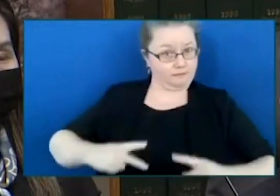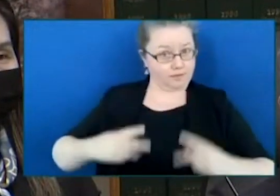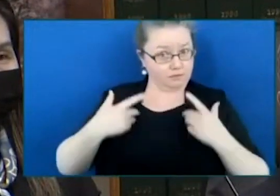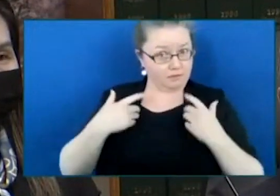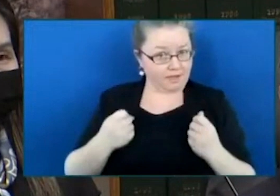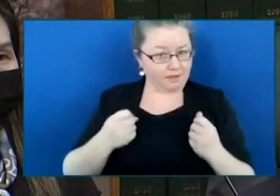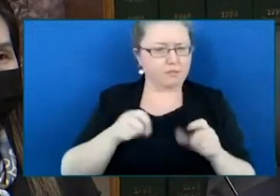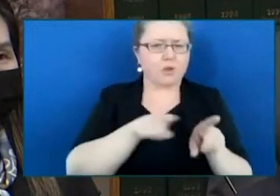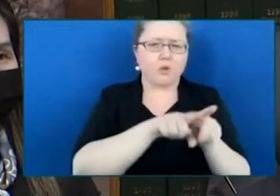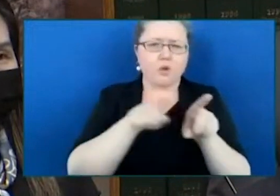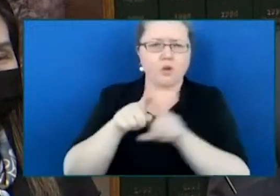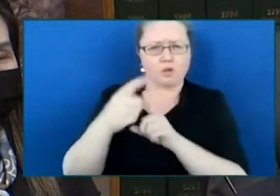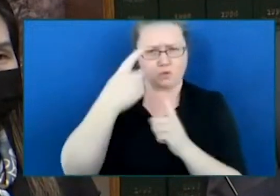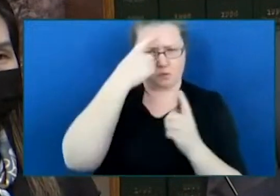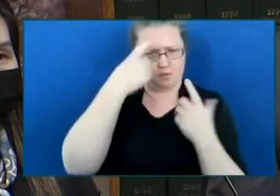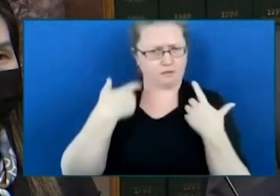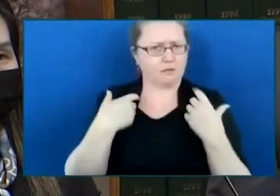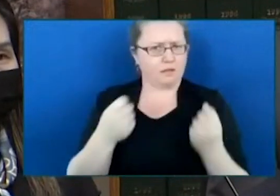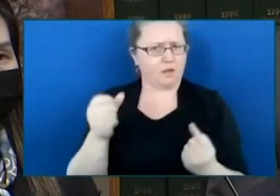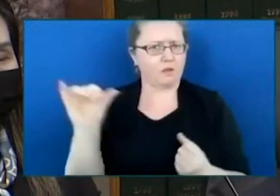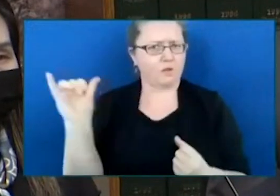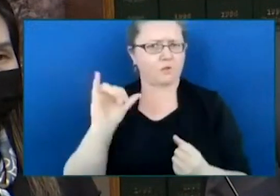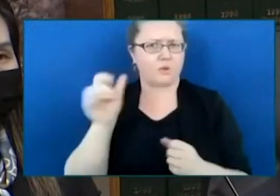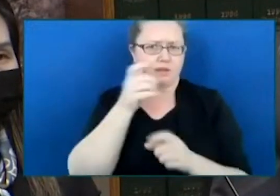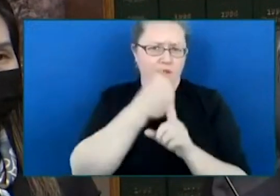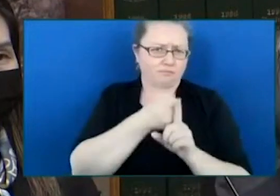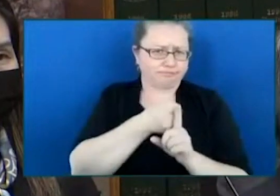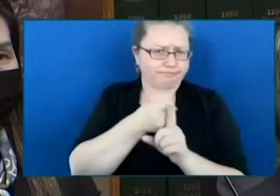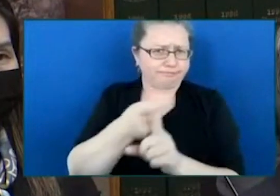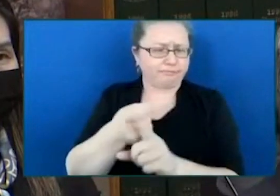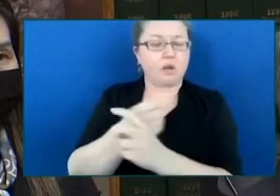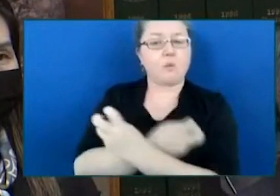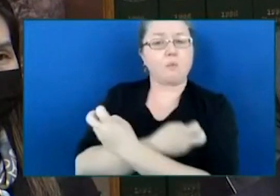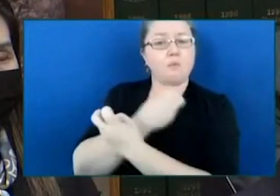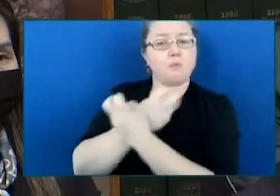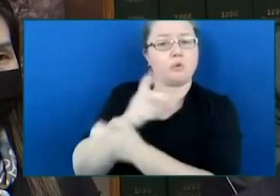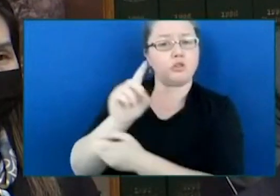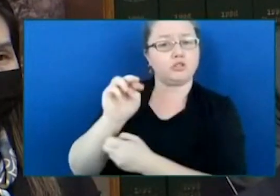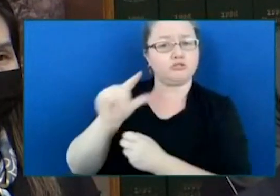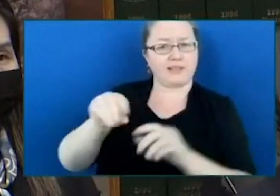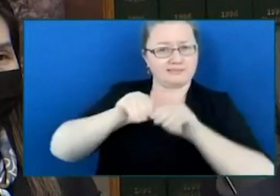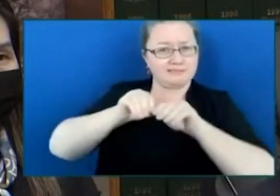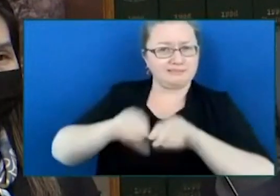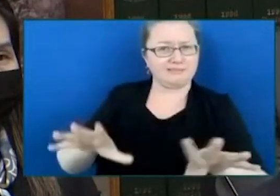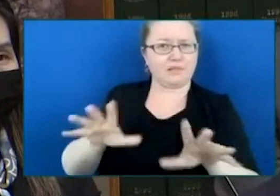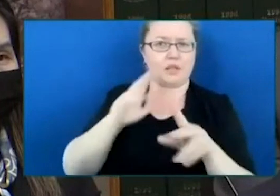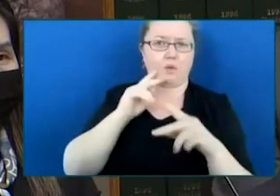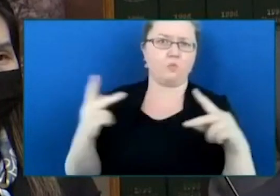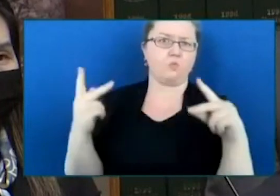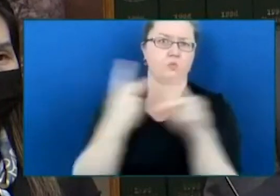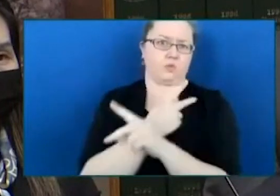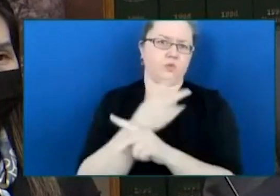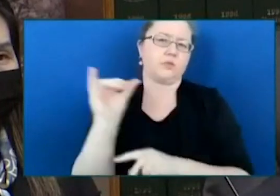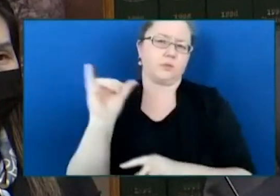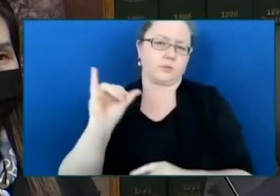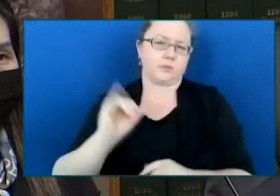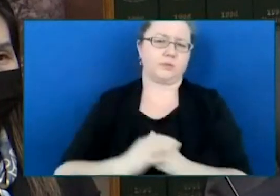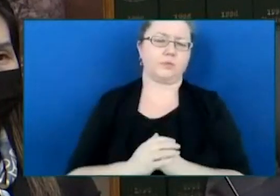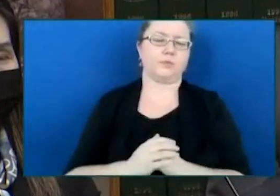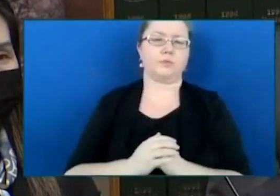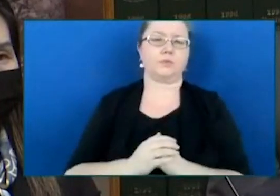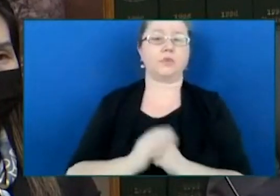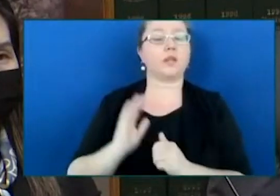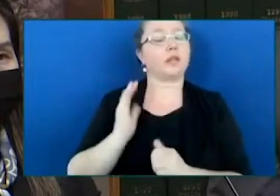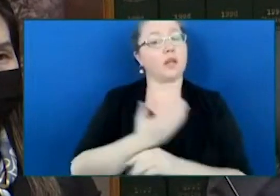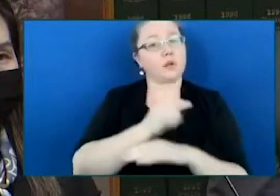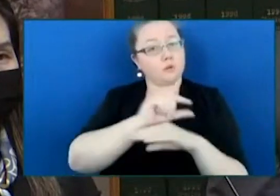well-being. And tragically, the poison drug crisis has only worsened. Our government is tackling this head-on with the